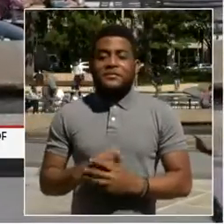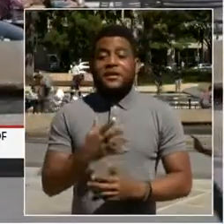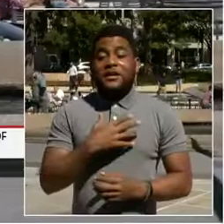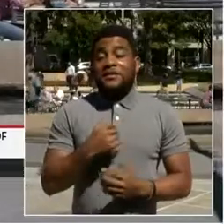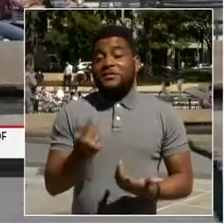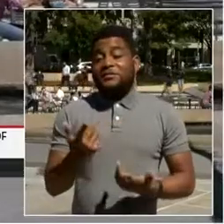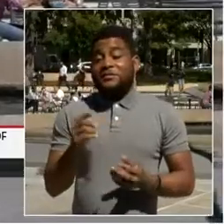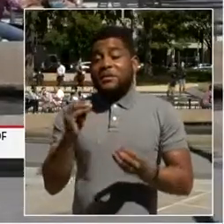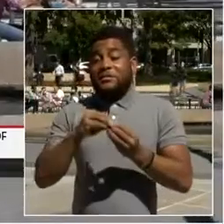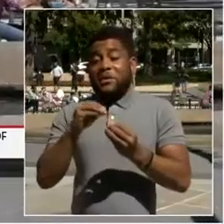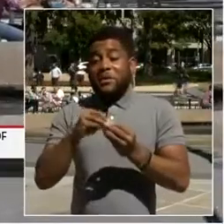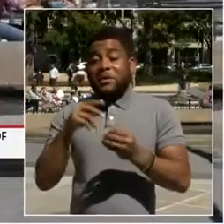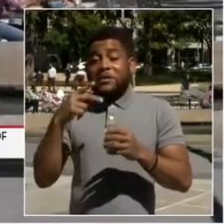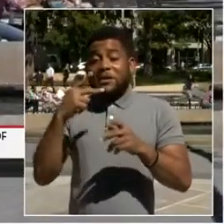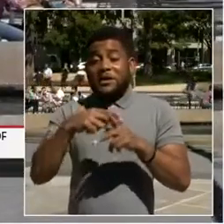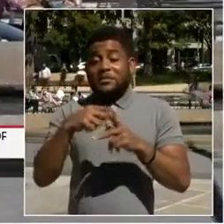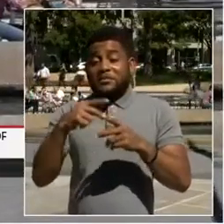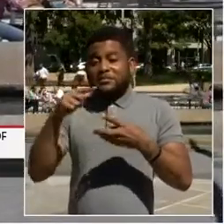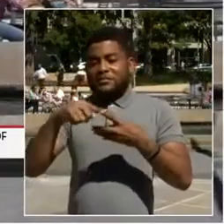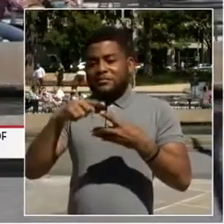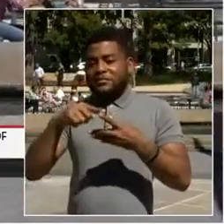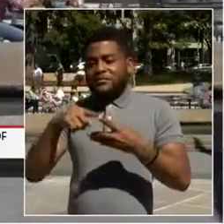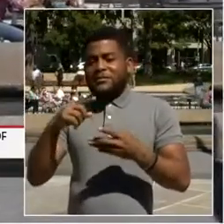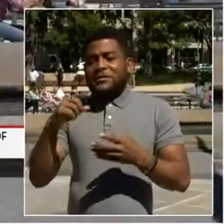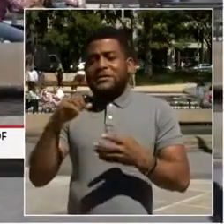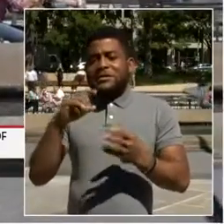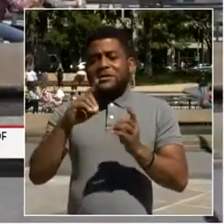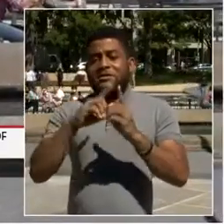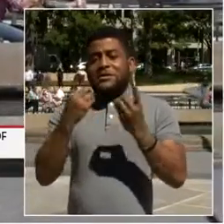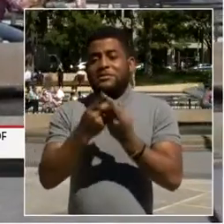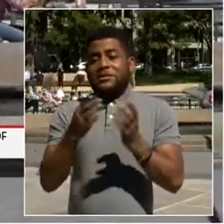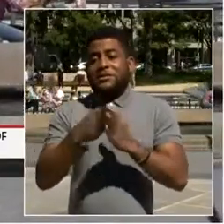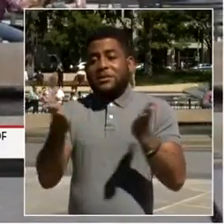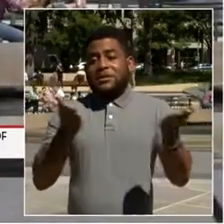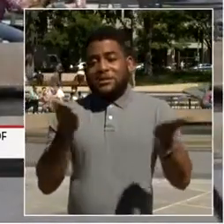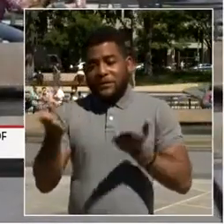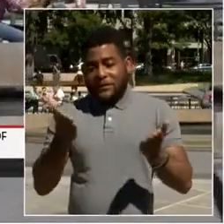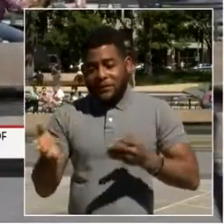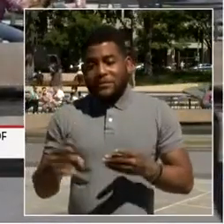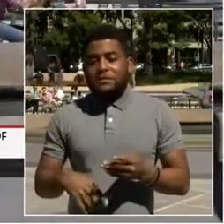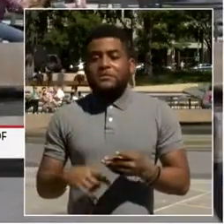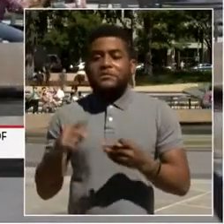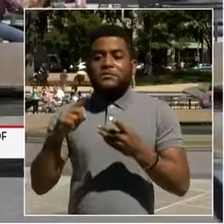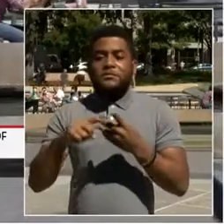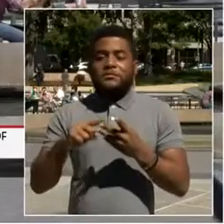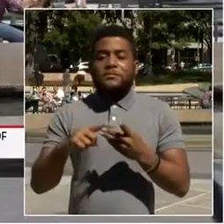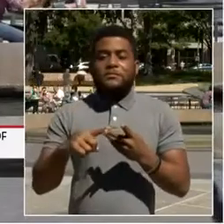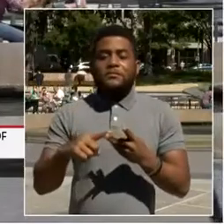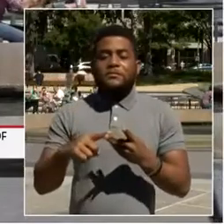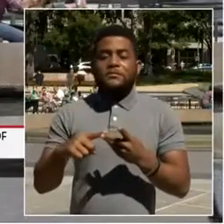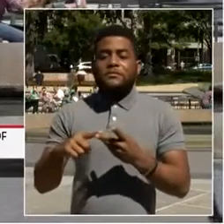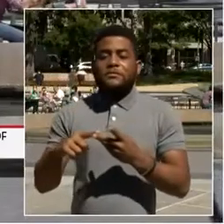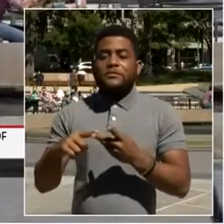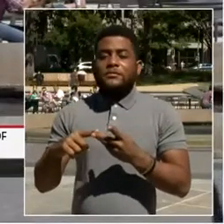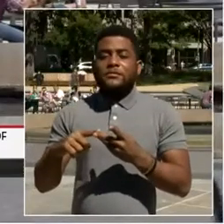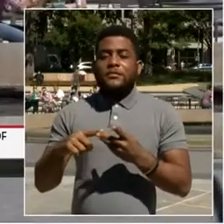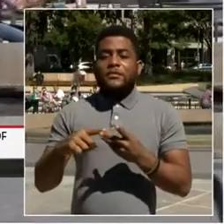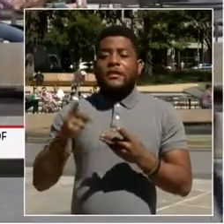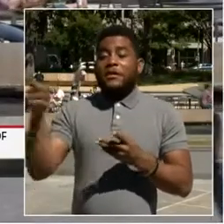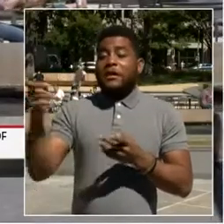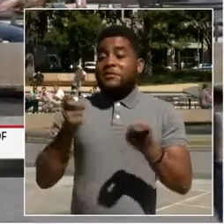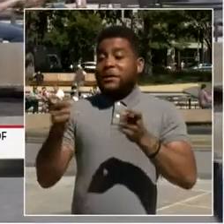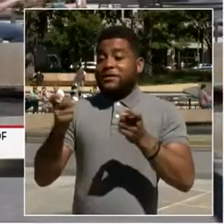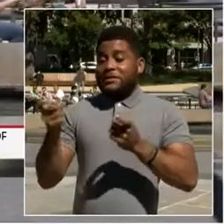pivotal in this. Our Department of General Services Director, Keith Anderson, looking all suave in his outfit.